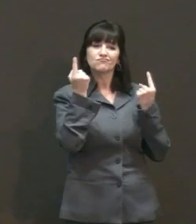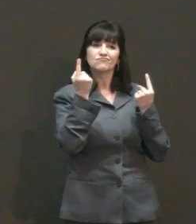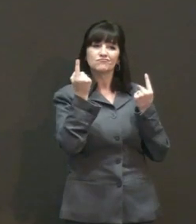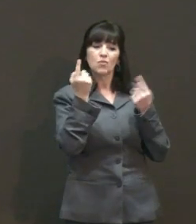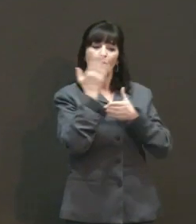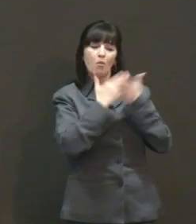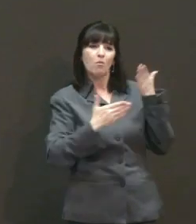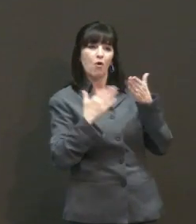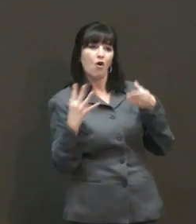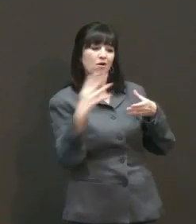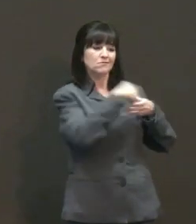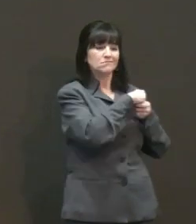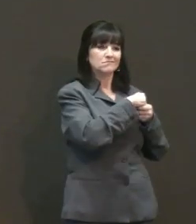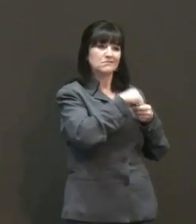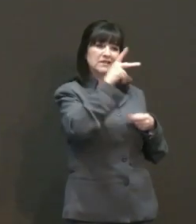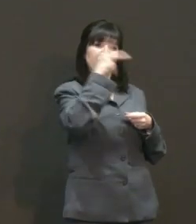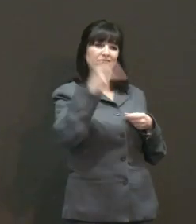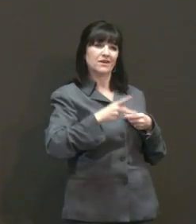in their